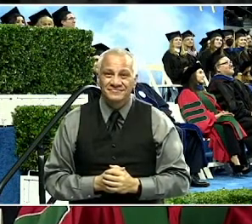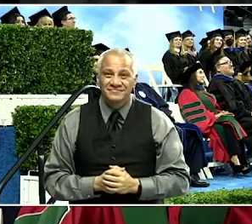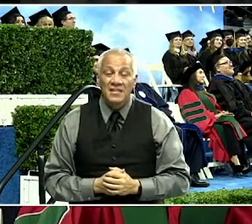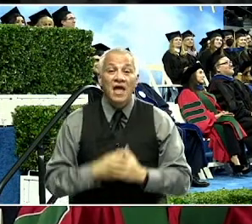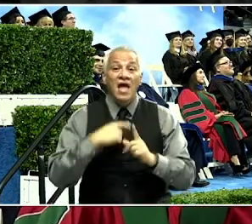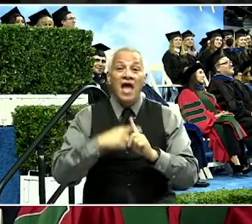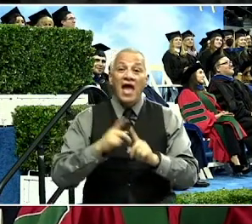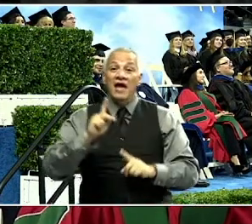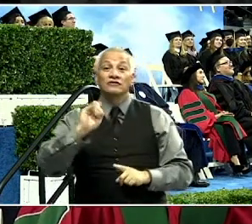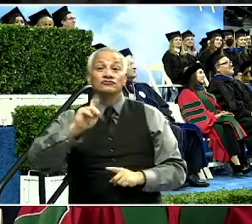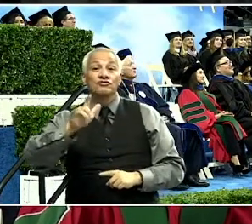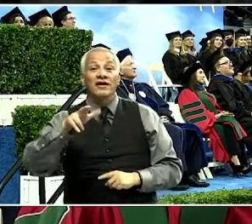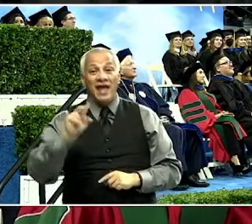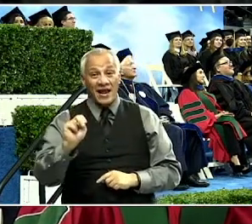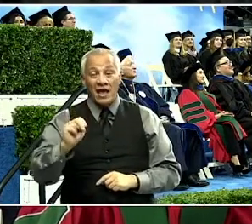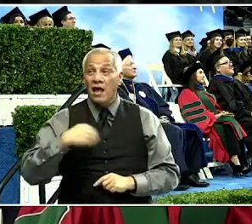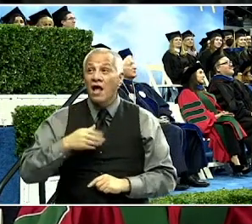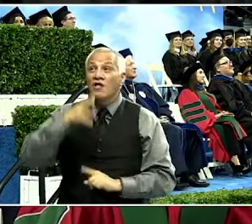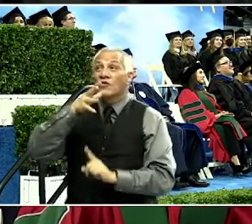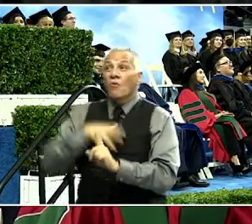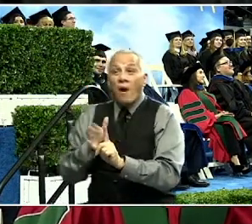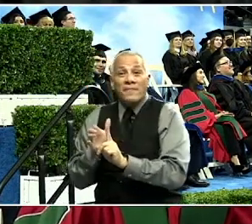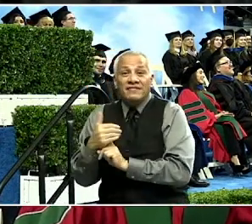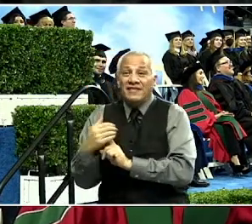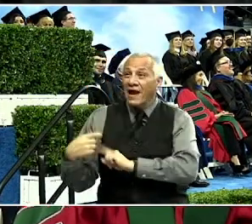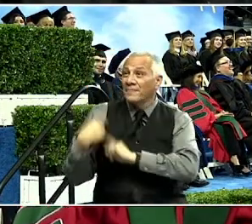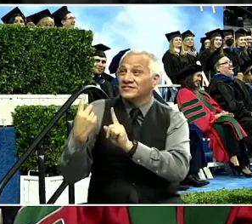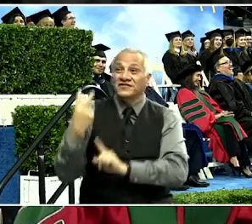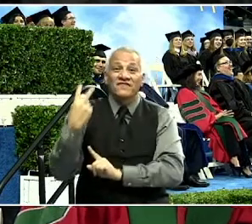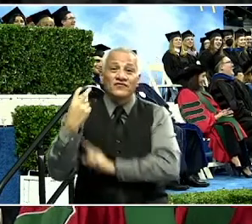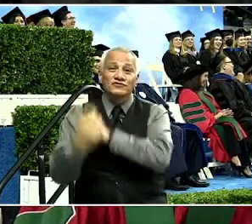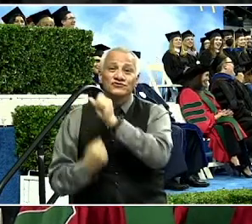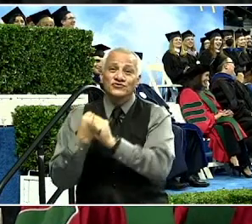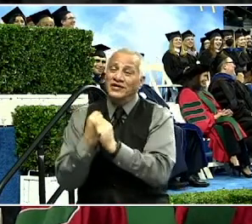And to Caitlin, my beautiful mistress of 2 years,